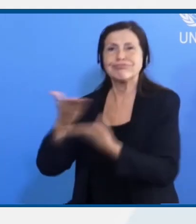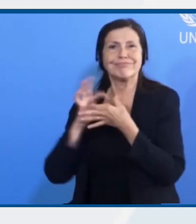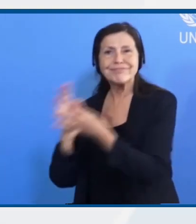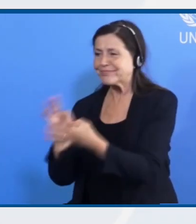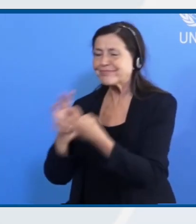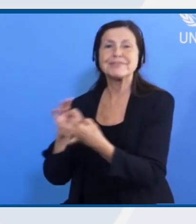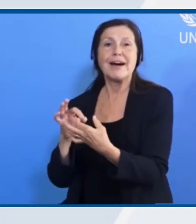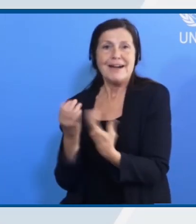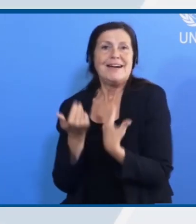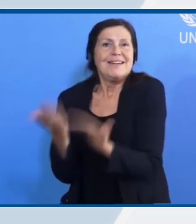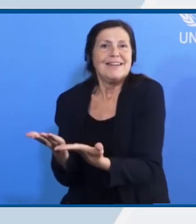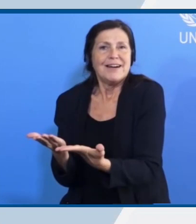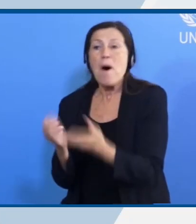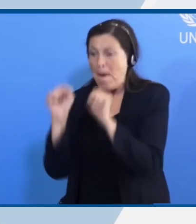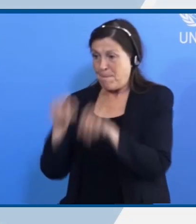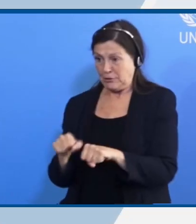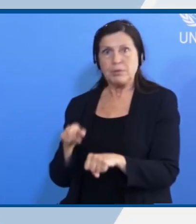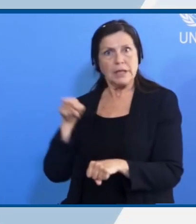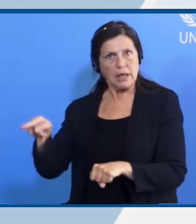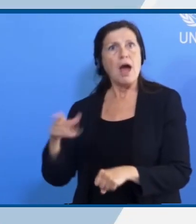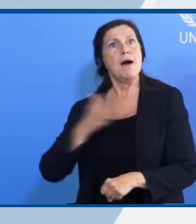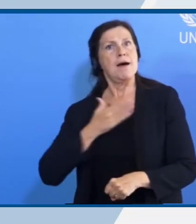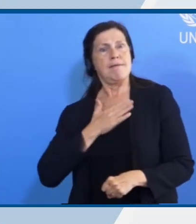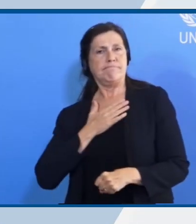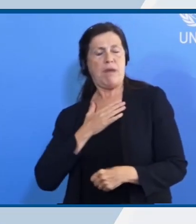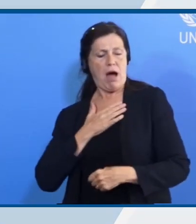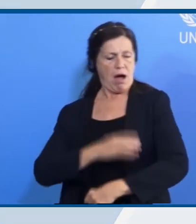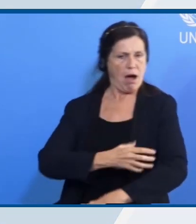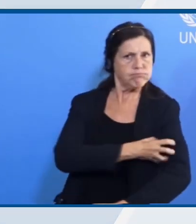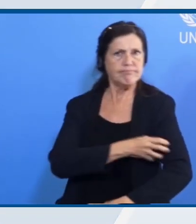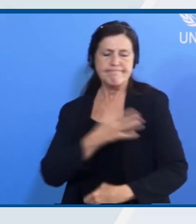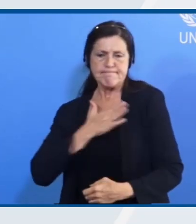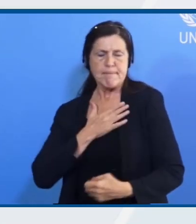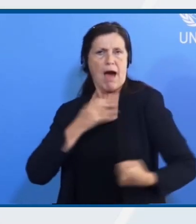them also the possibility to own their action. As we saw